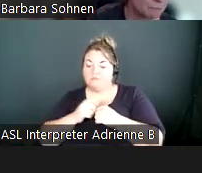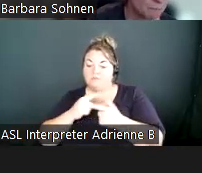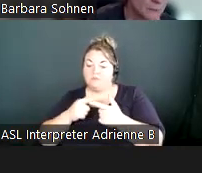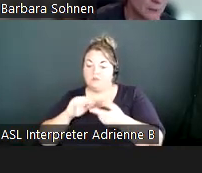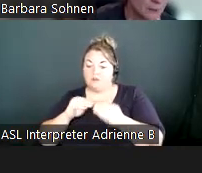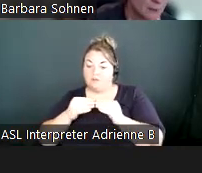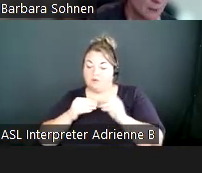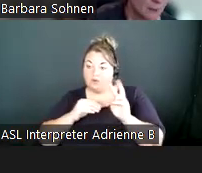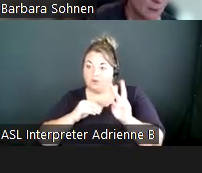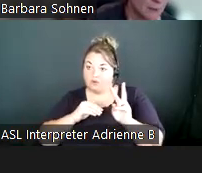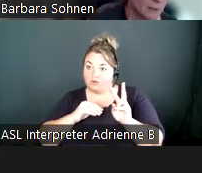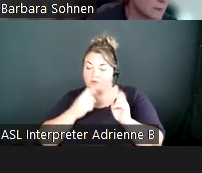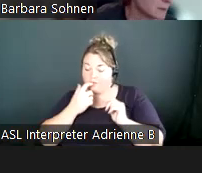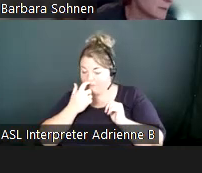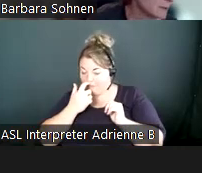10,